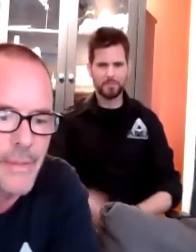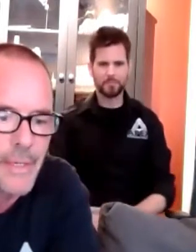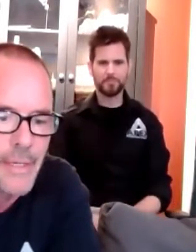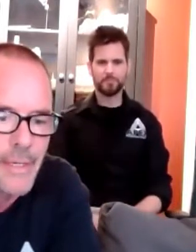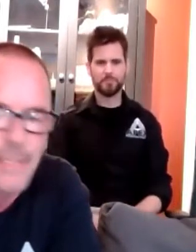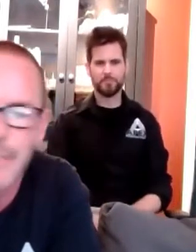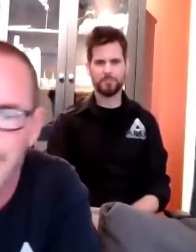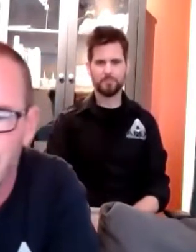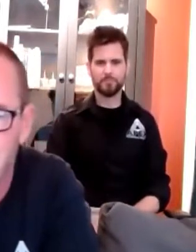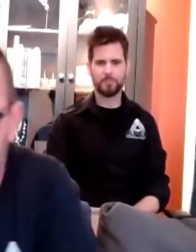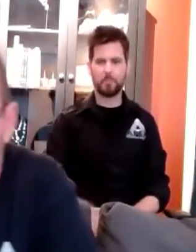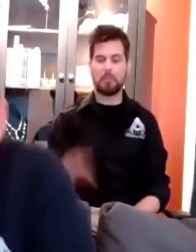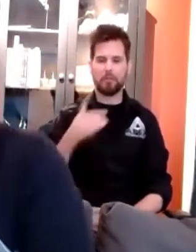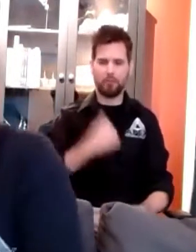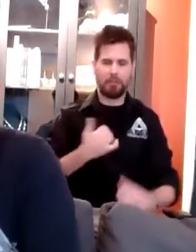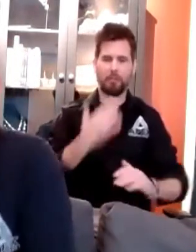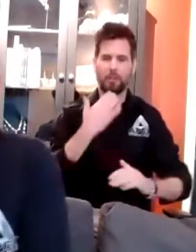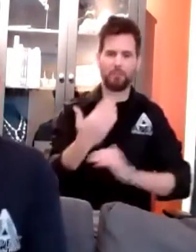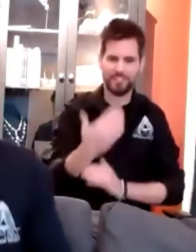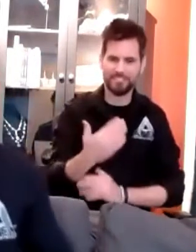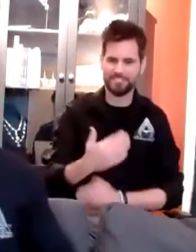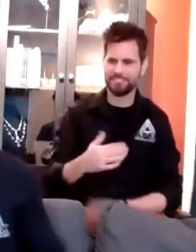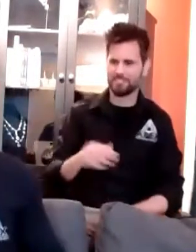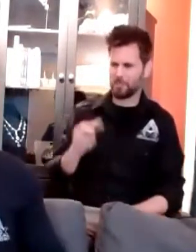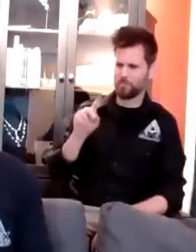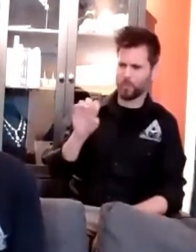I think you're muted, Good Steve. There you are. Yay.